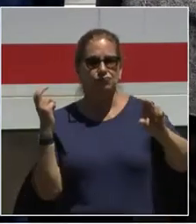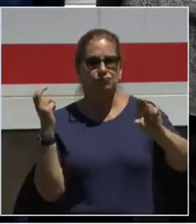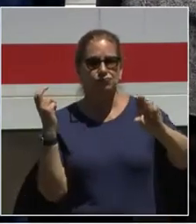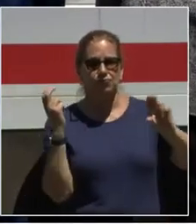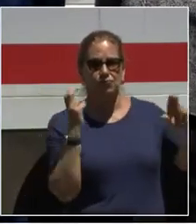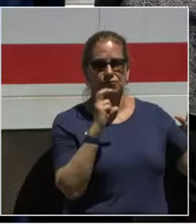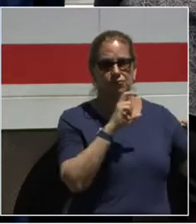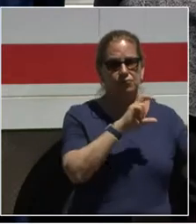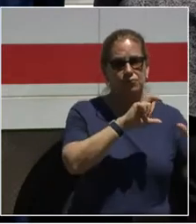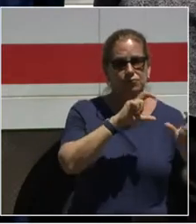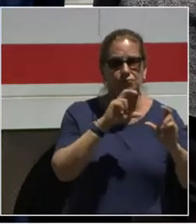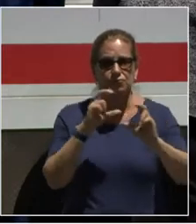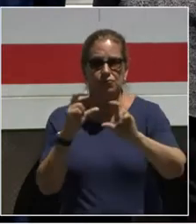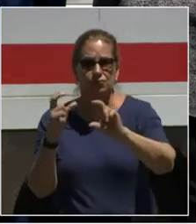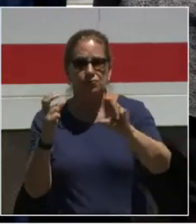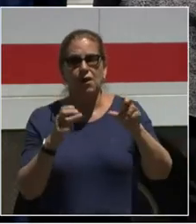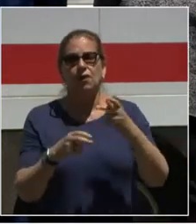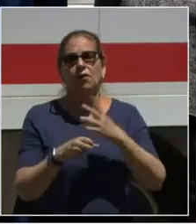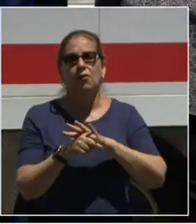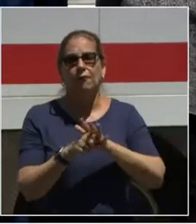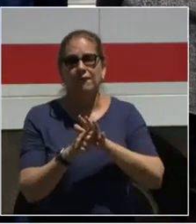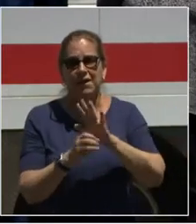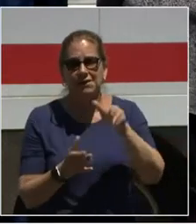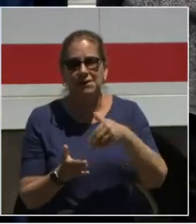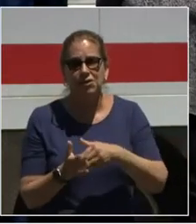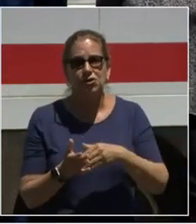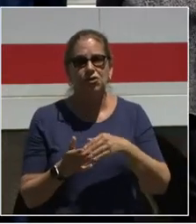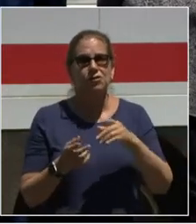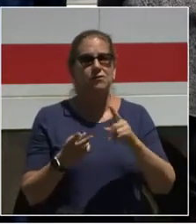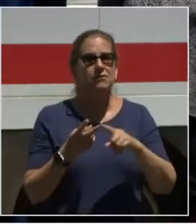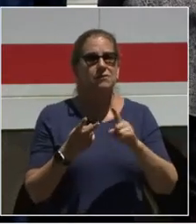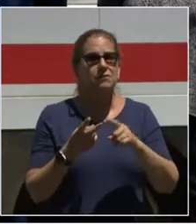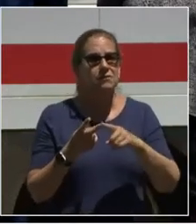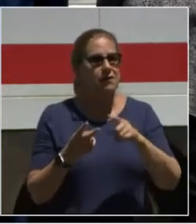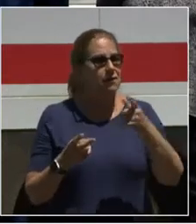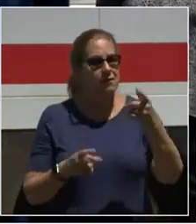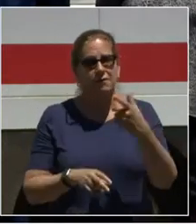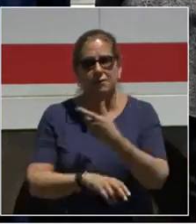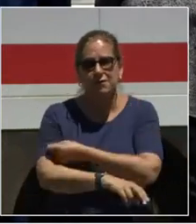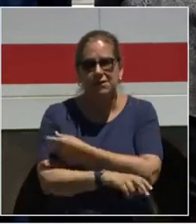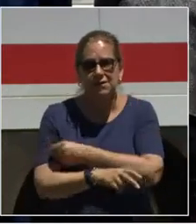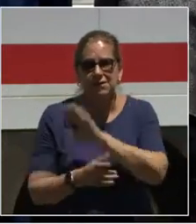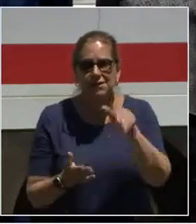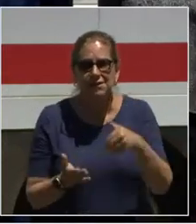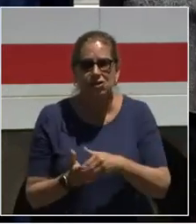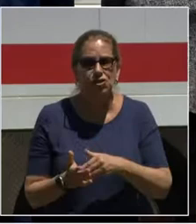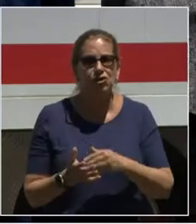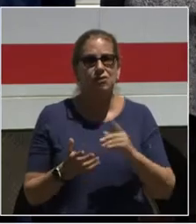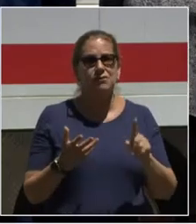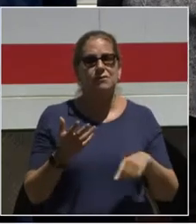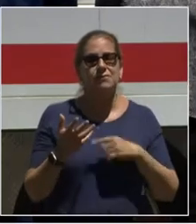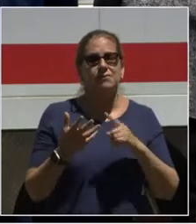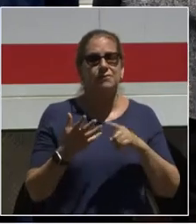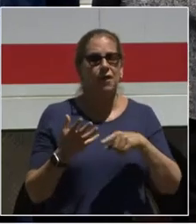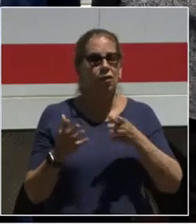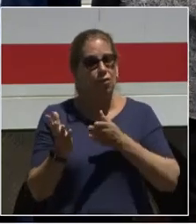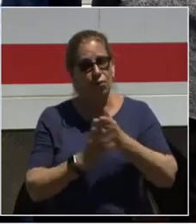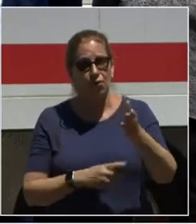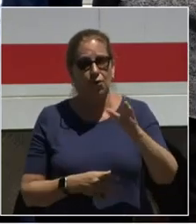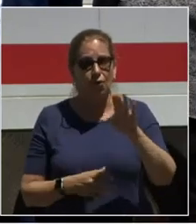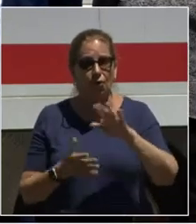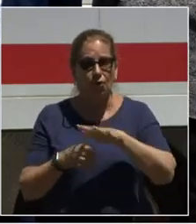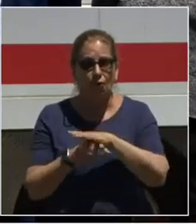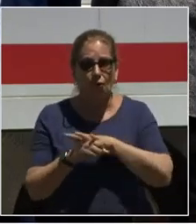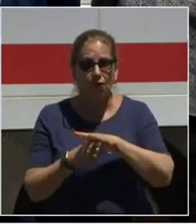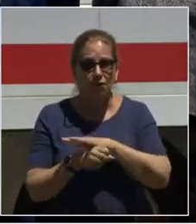centers in other community locations in all 8 wards. Families can expect to hear from us by phone and